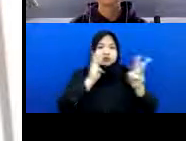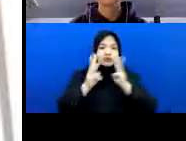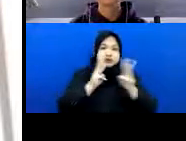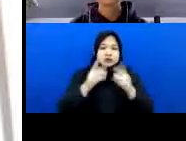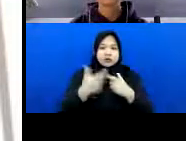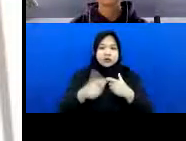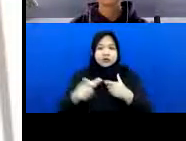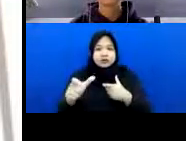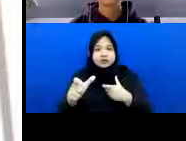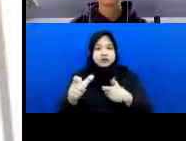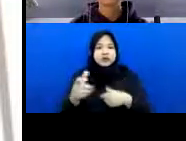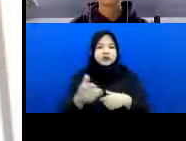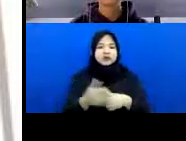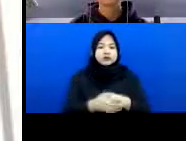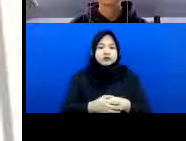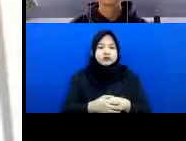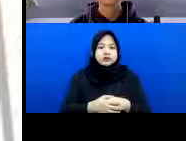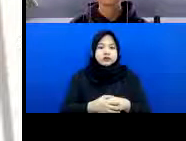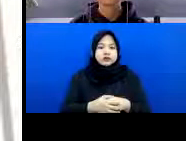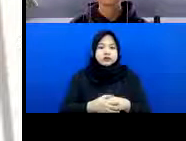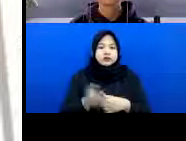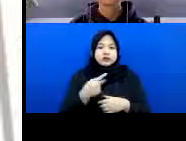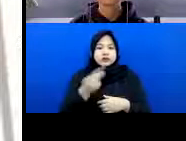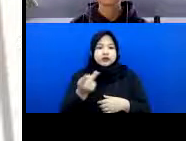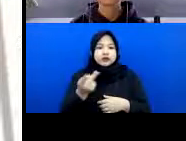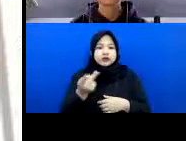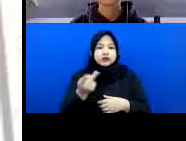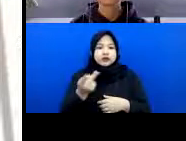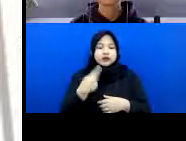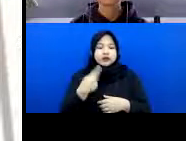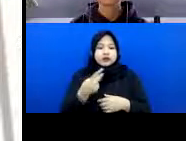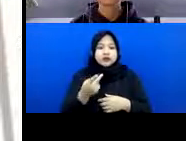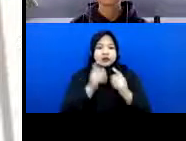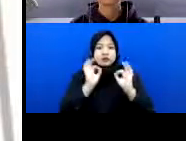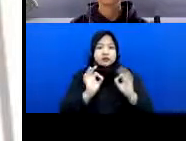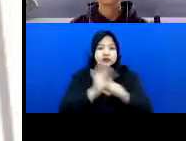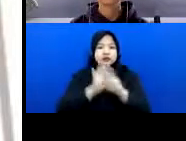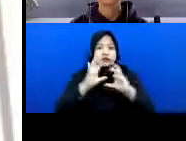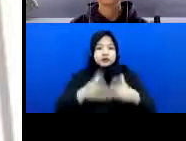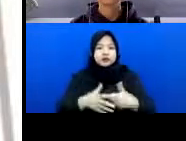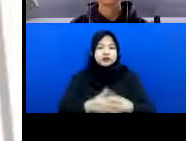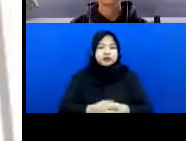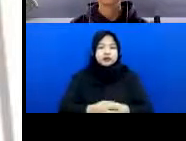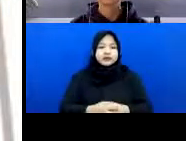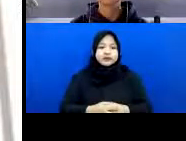process as they discuss the stressful event they have faced during the pandemic.